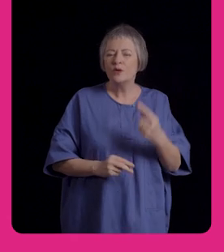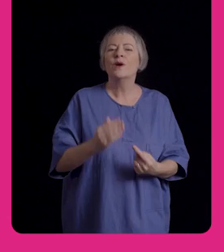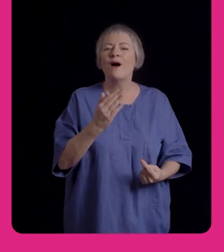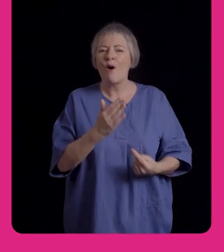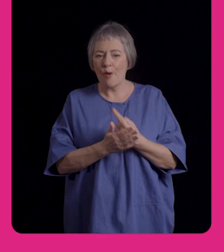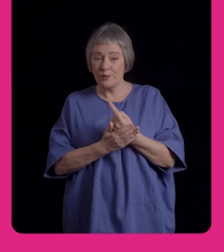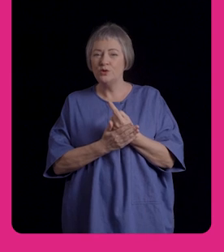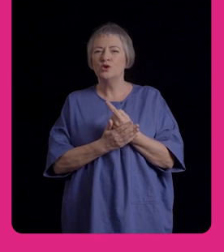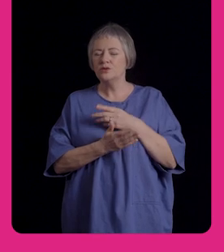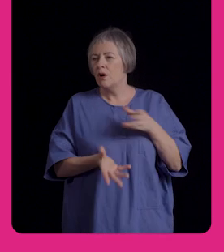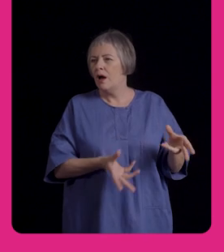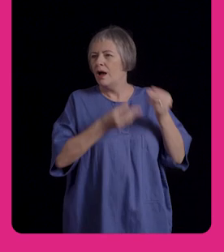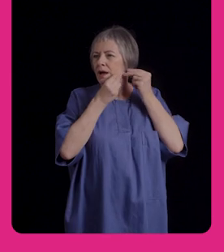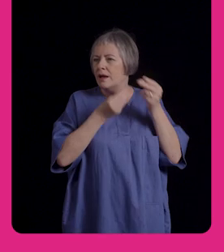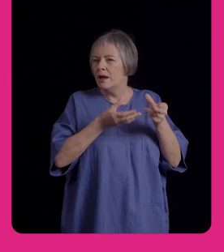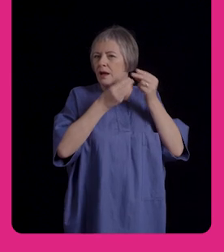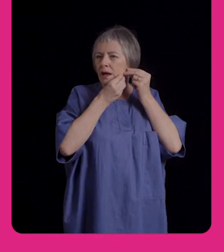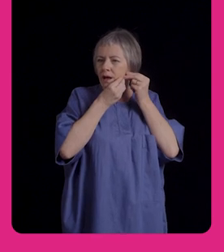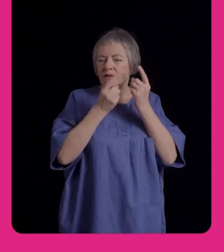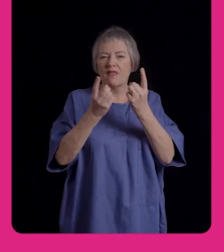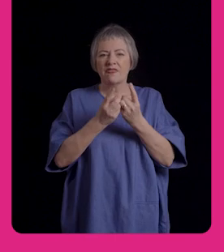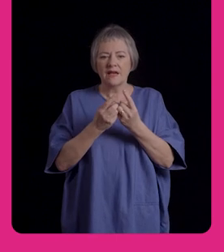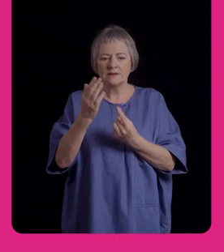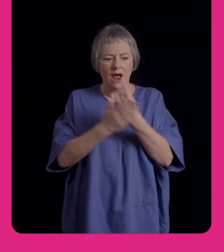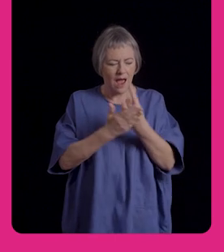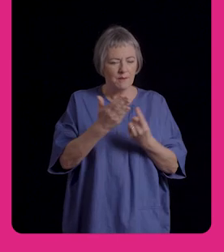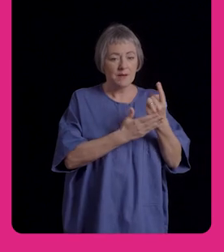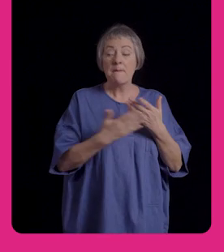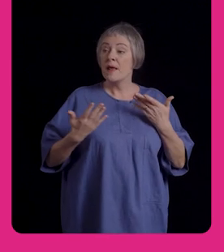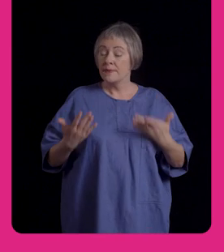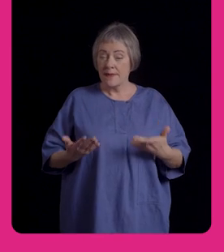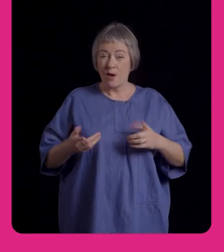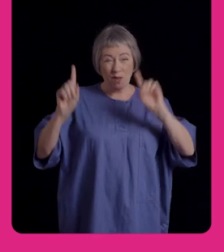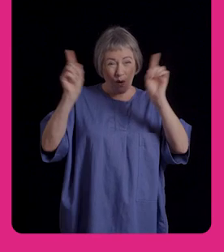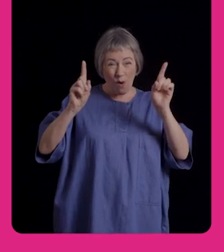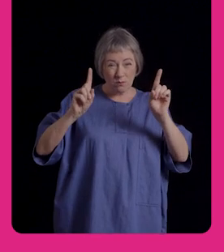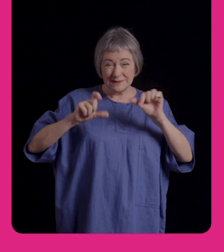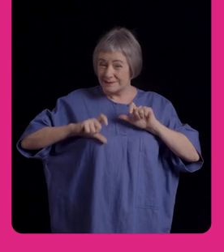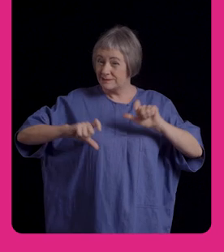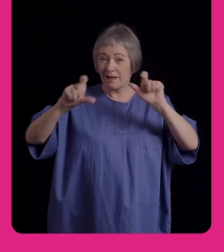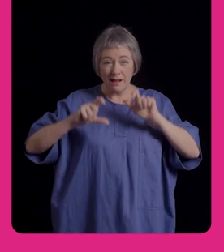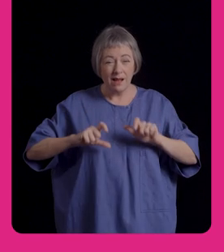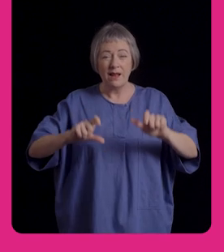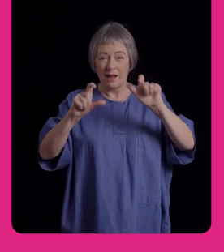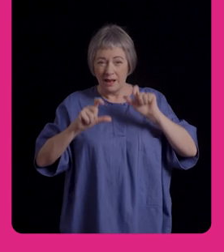get a chance where you will be like hearing stuff going on. Right now, while the storm is still going